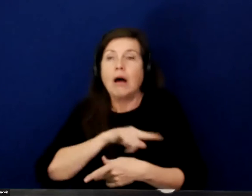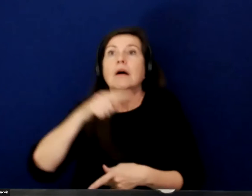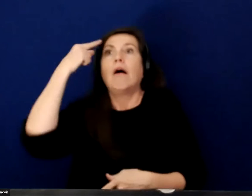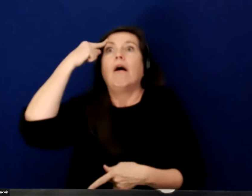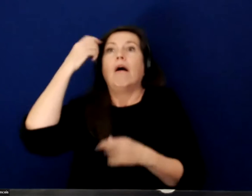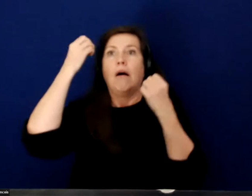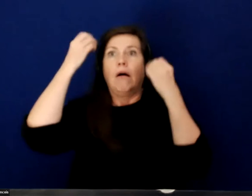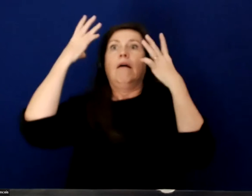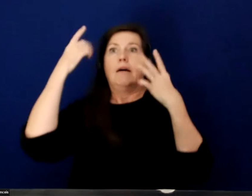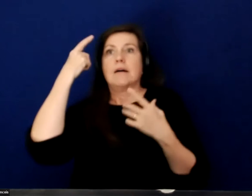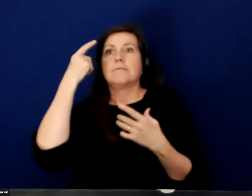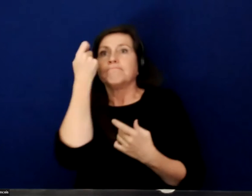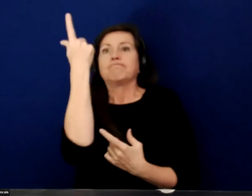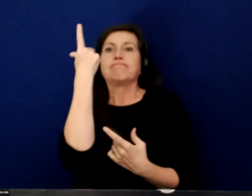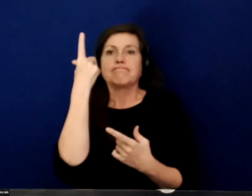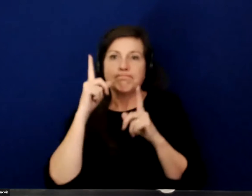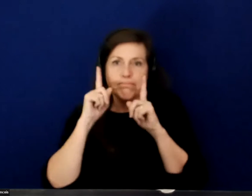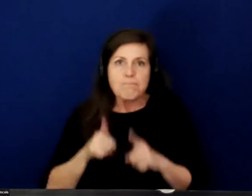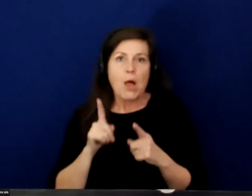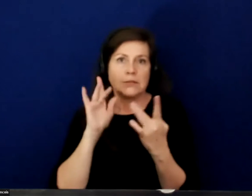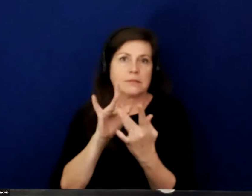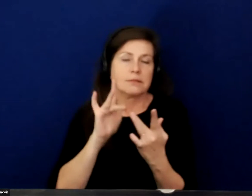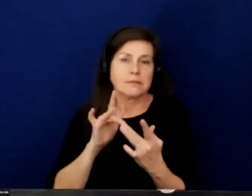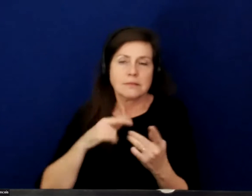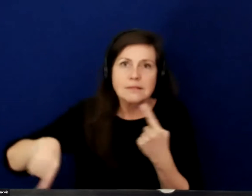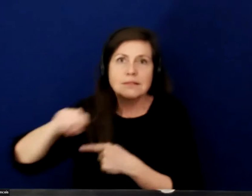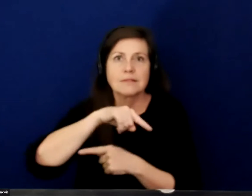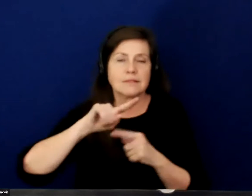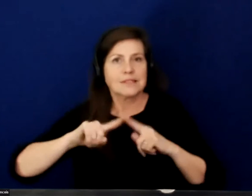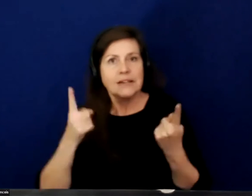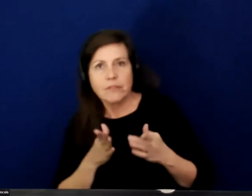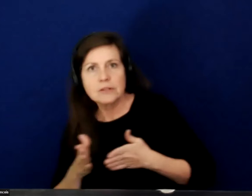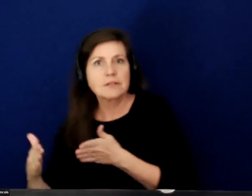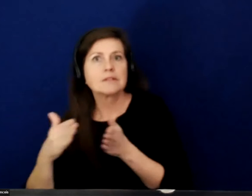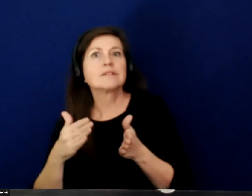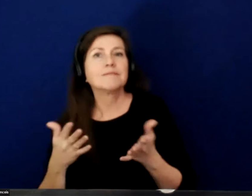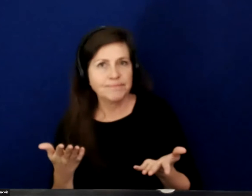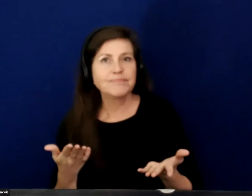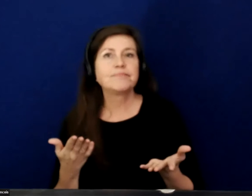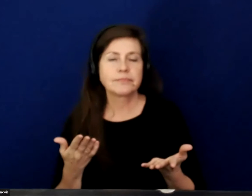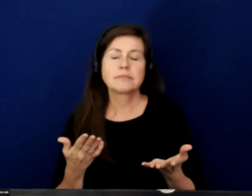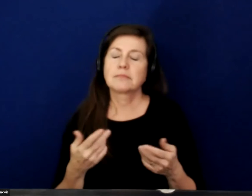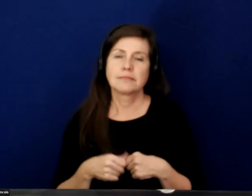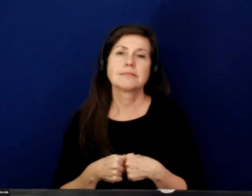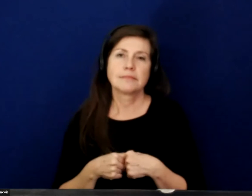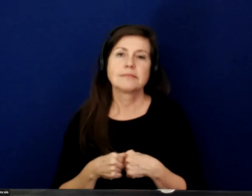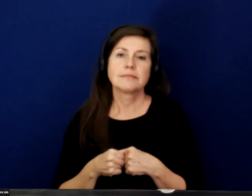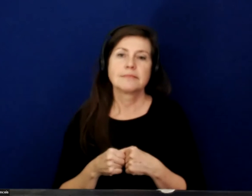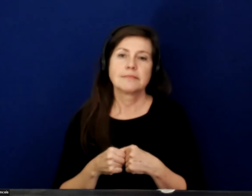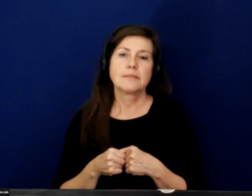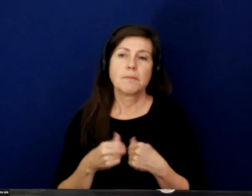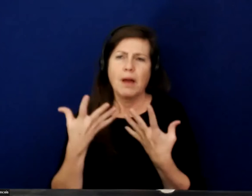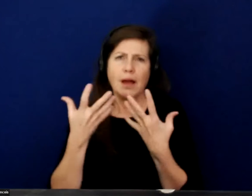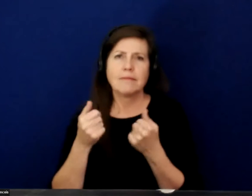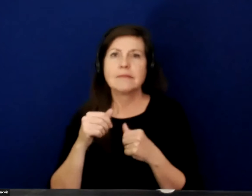The problem has been there for ages, and no one looked at it because, you know, for many reasons. But when we